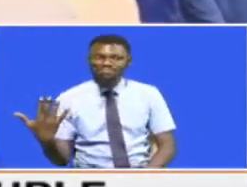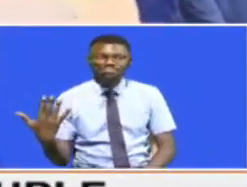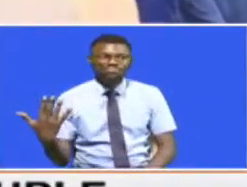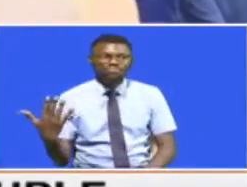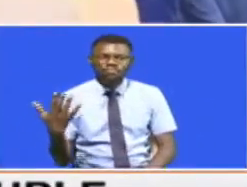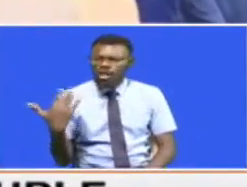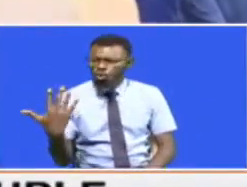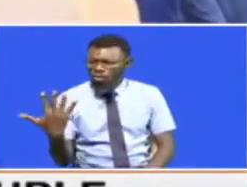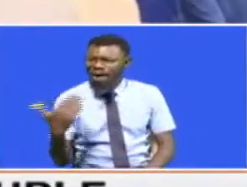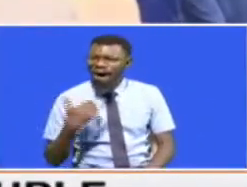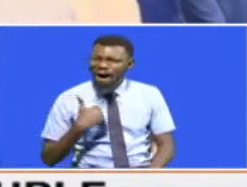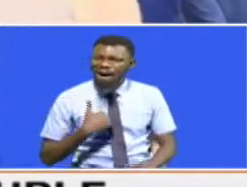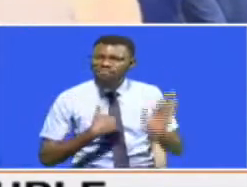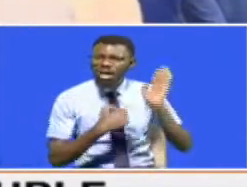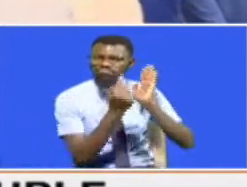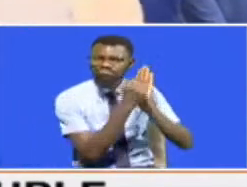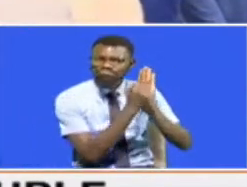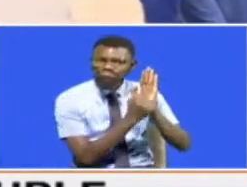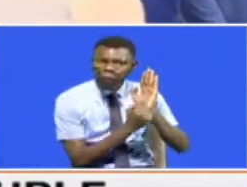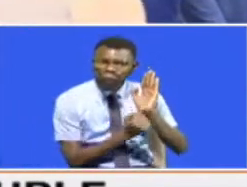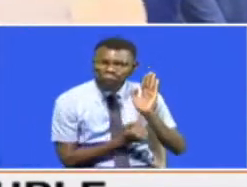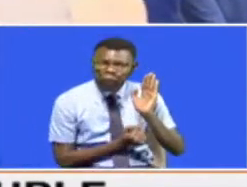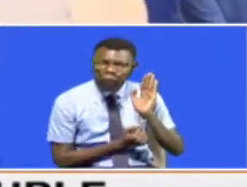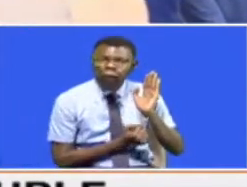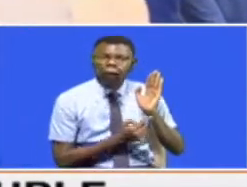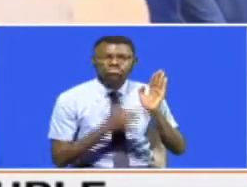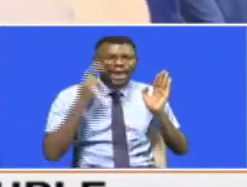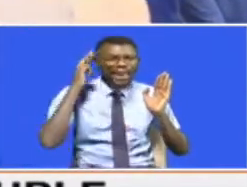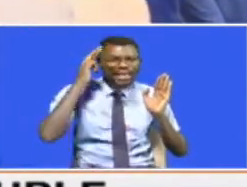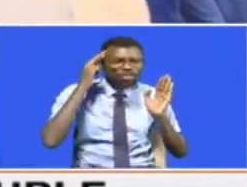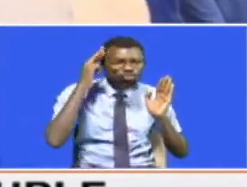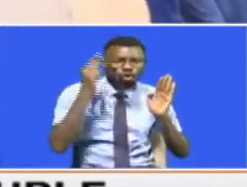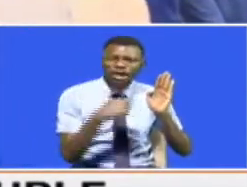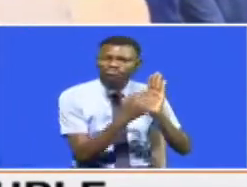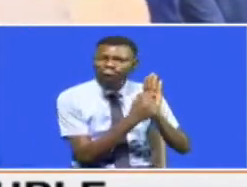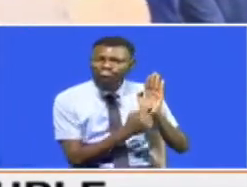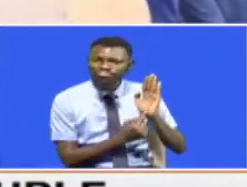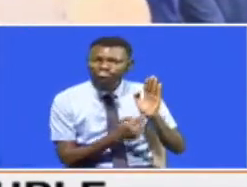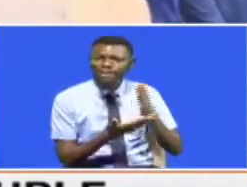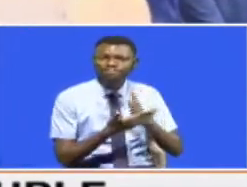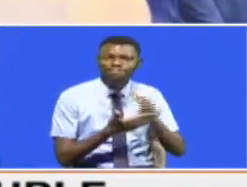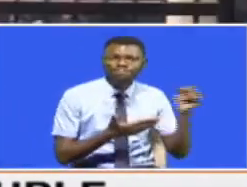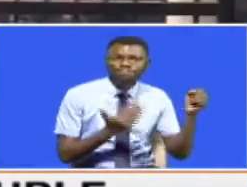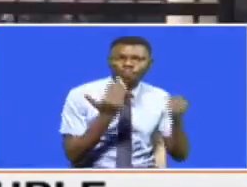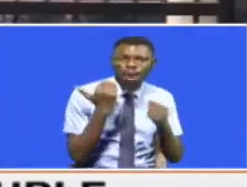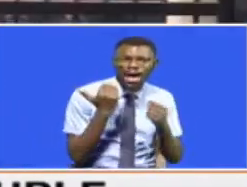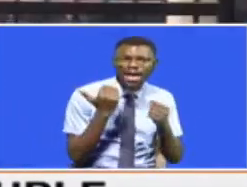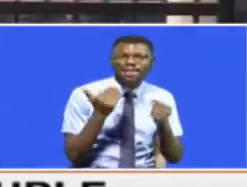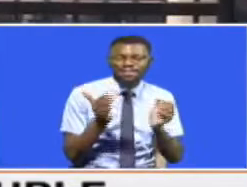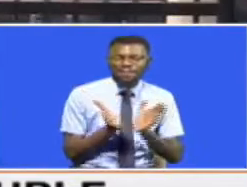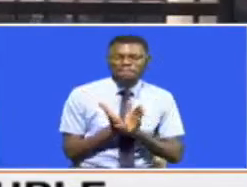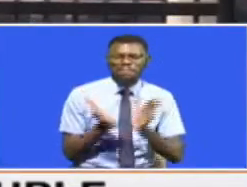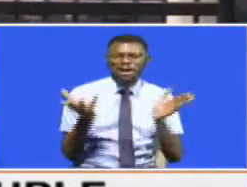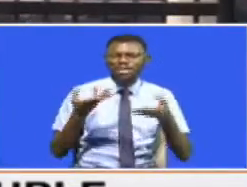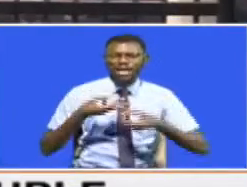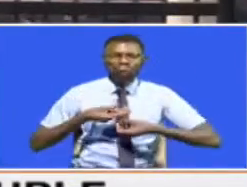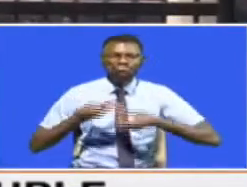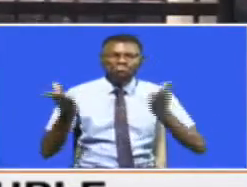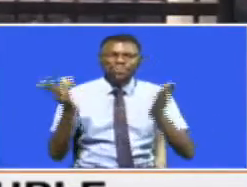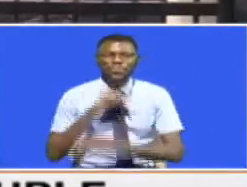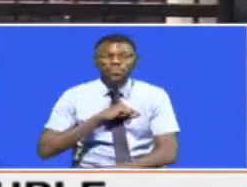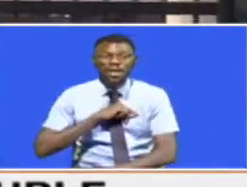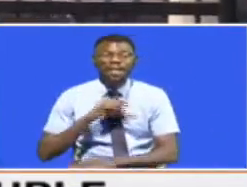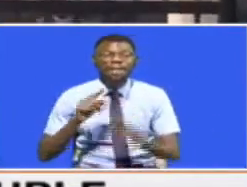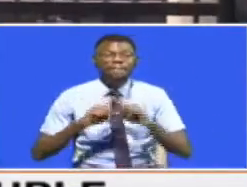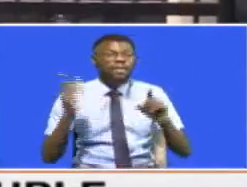that details all the grounds for the impeachment is a public document now. Earlier on, there was a standstill